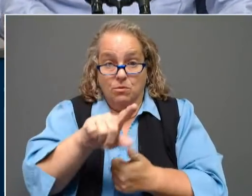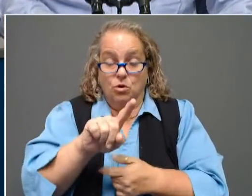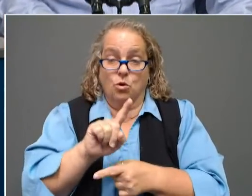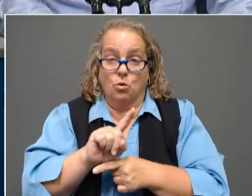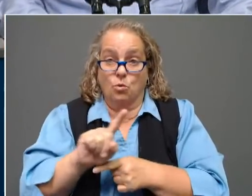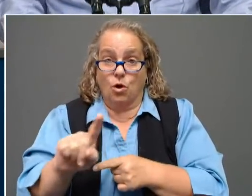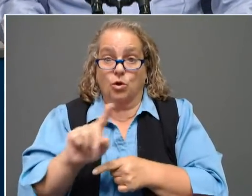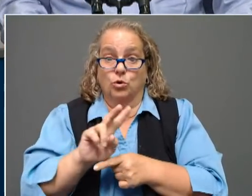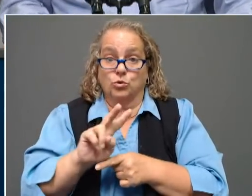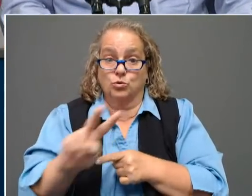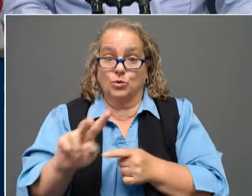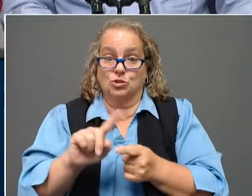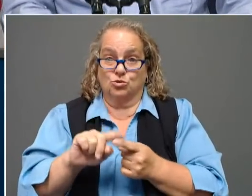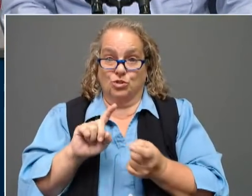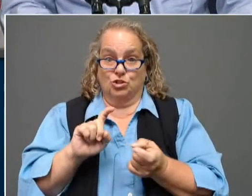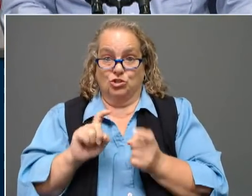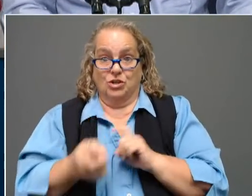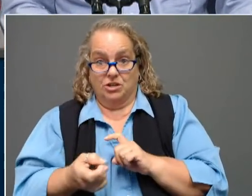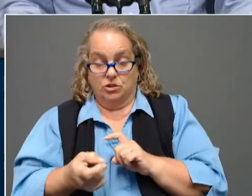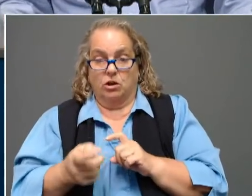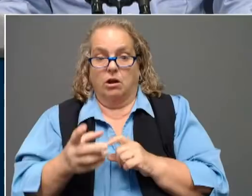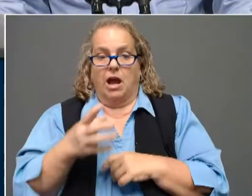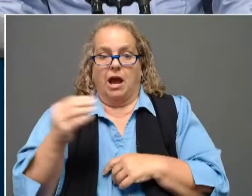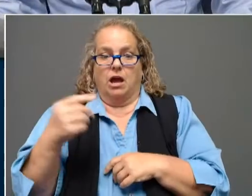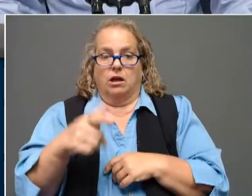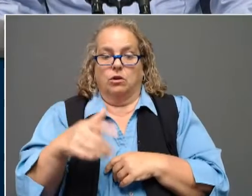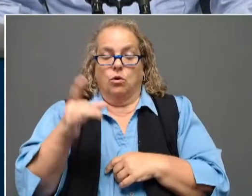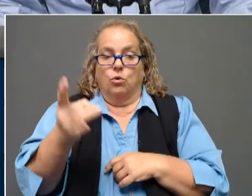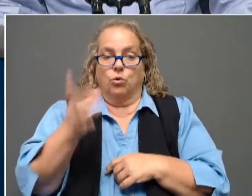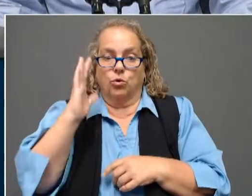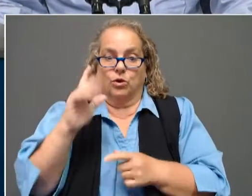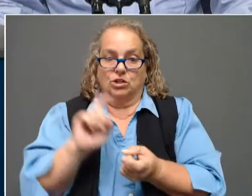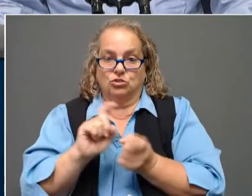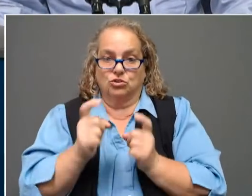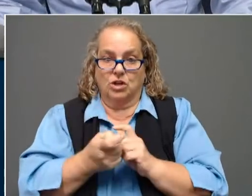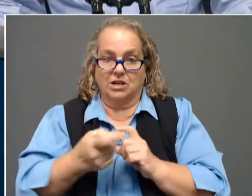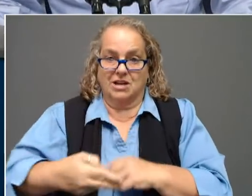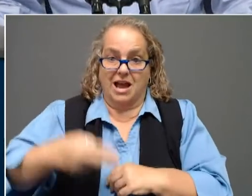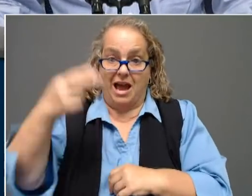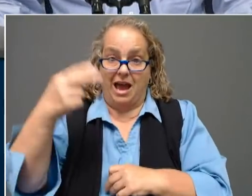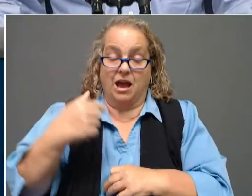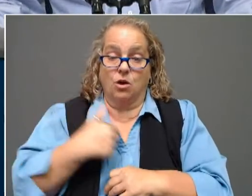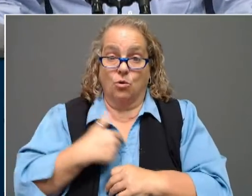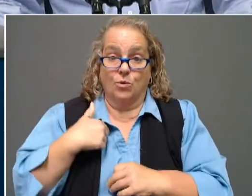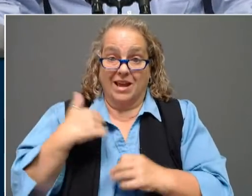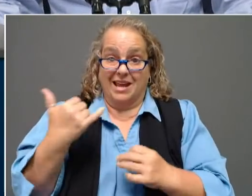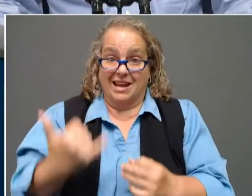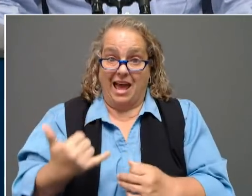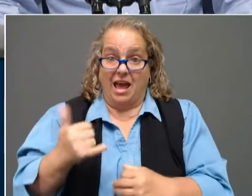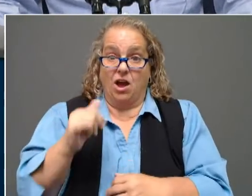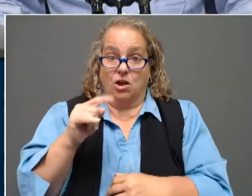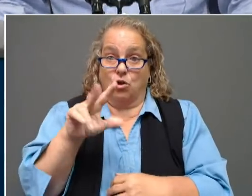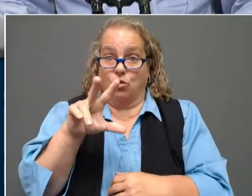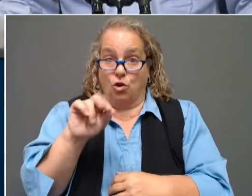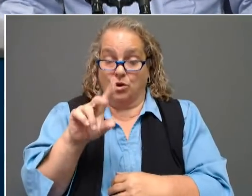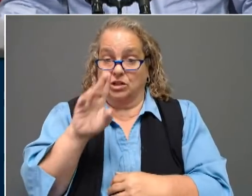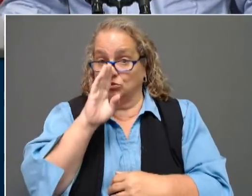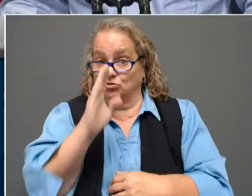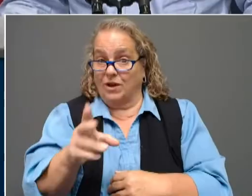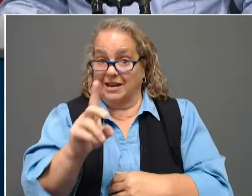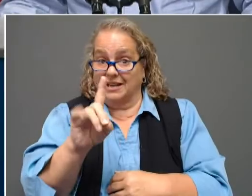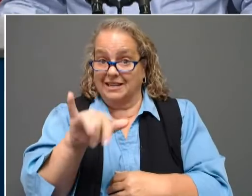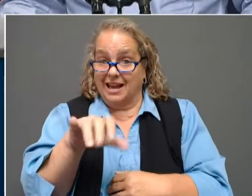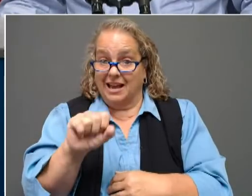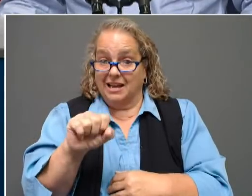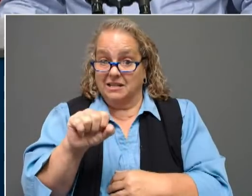change in such dramatic fashion. We have now had 30 straight days of an